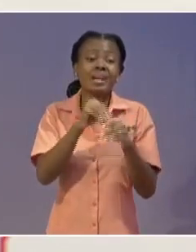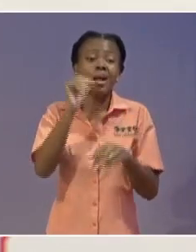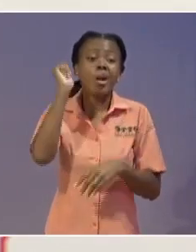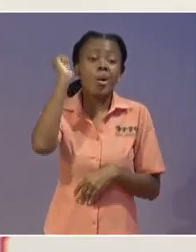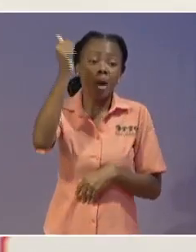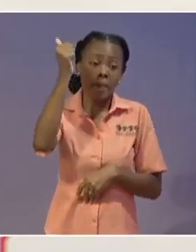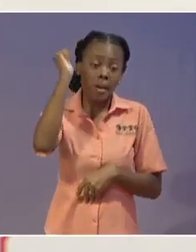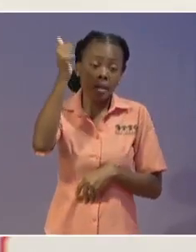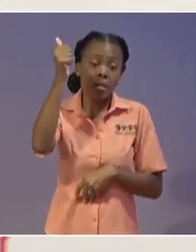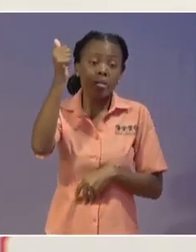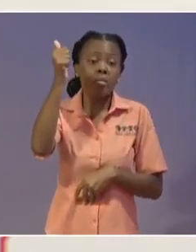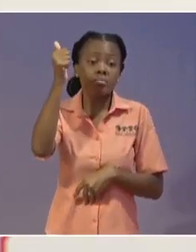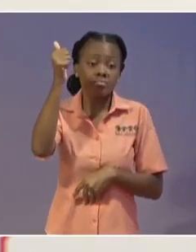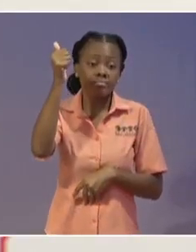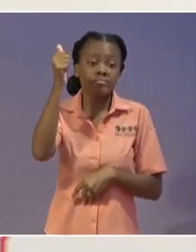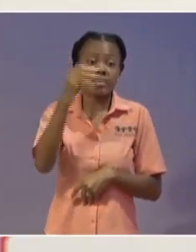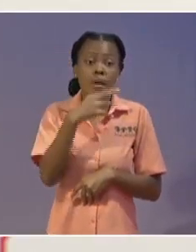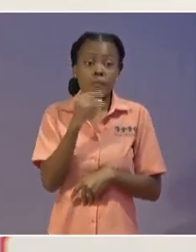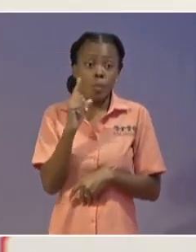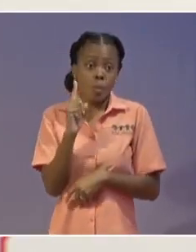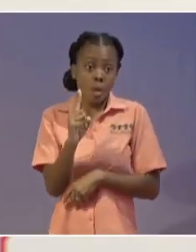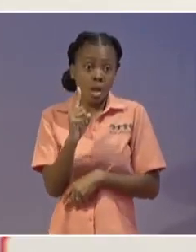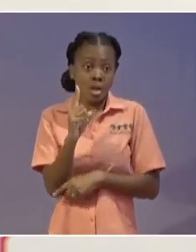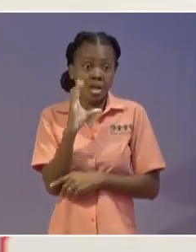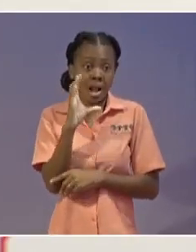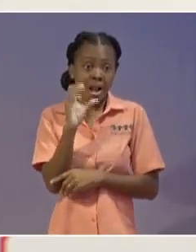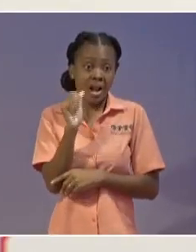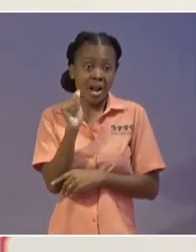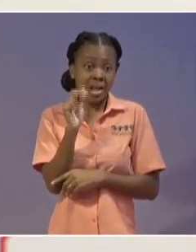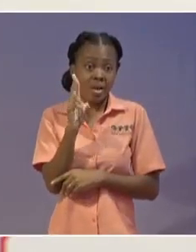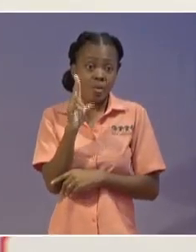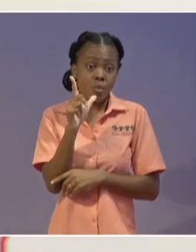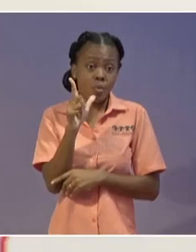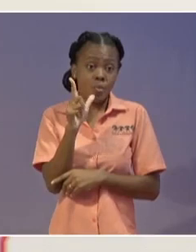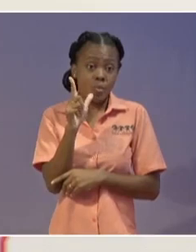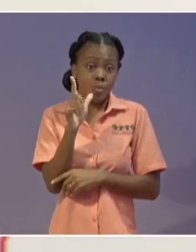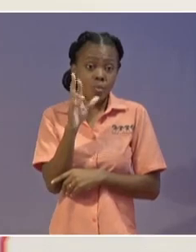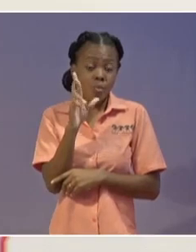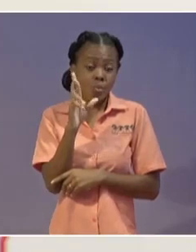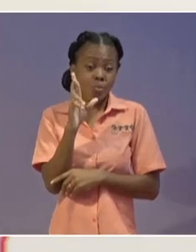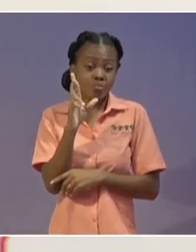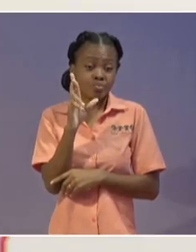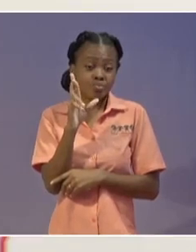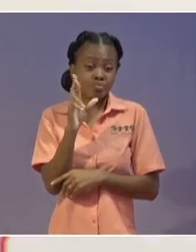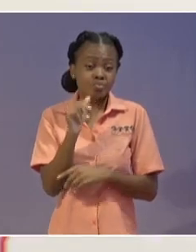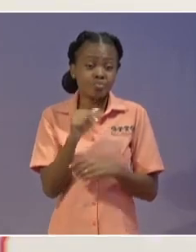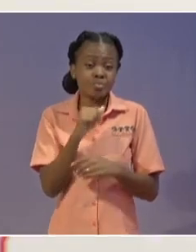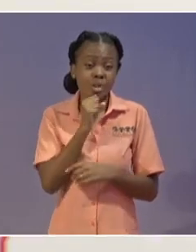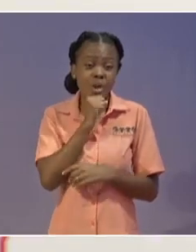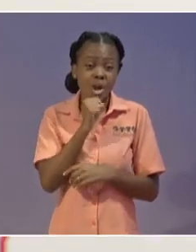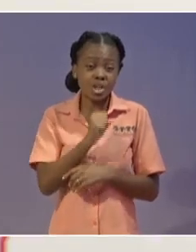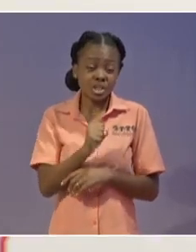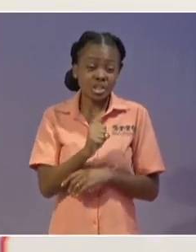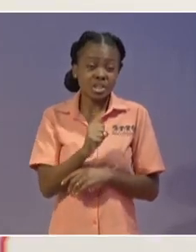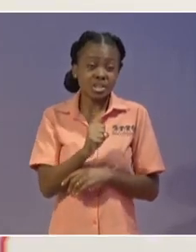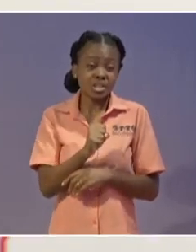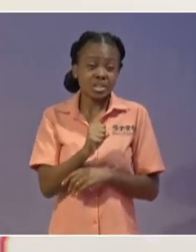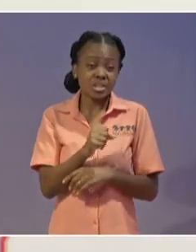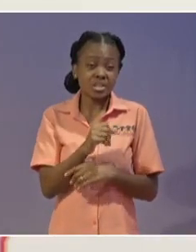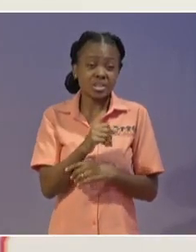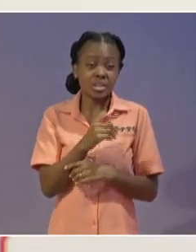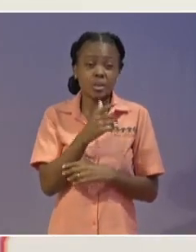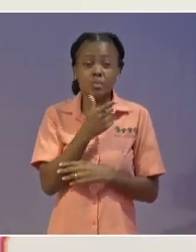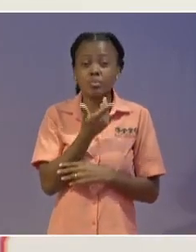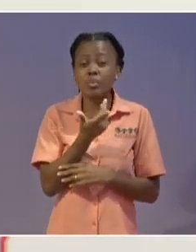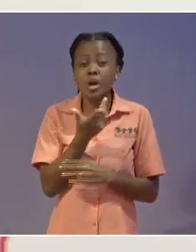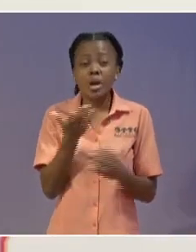Hospital and 1 in Cora. Just going to give the ages, if that's okay. With so we have the ages being